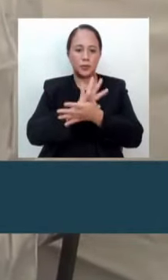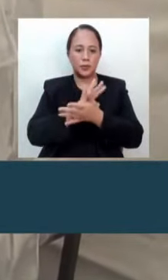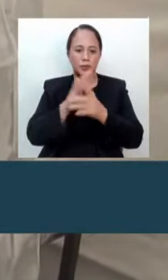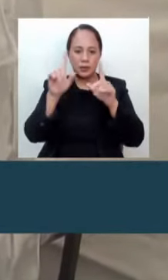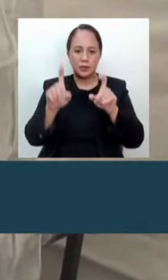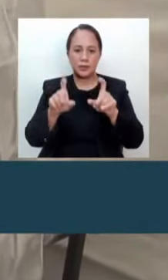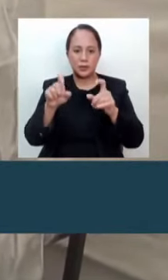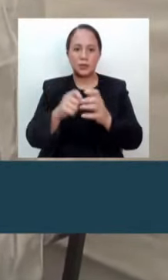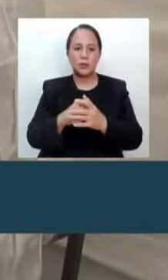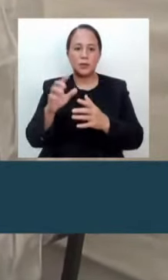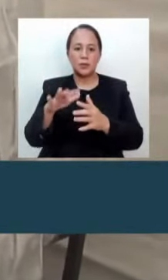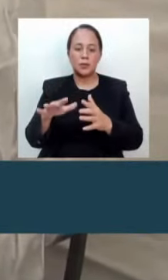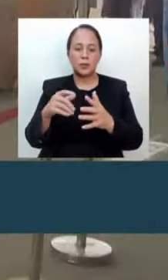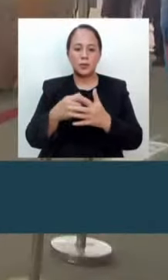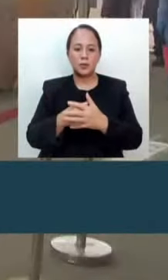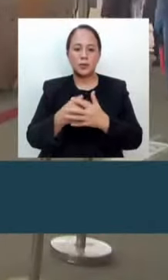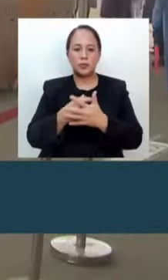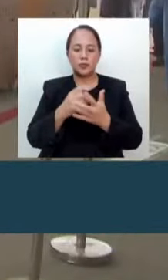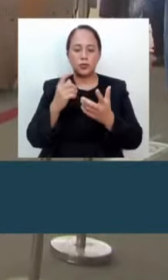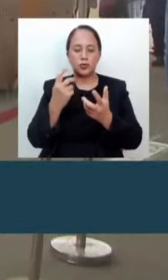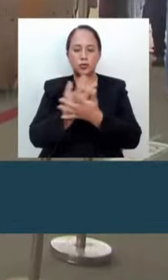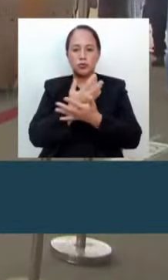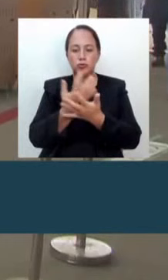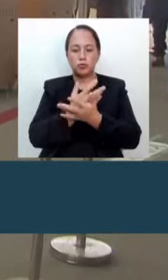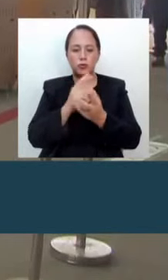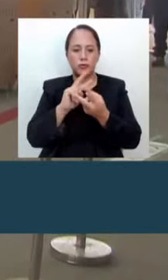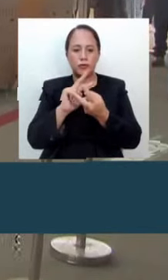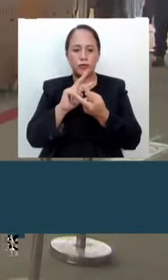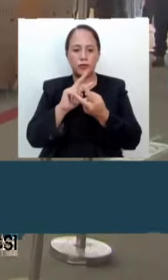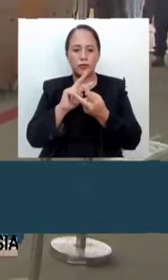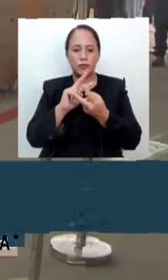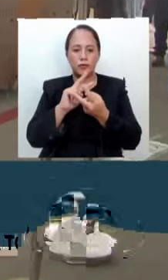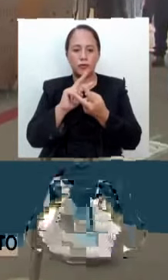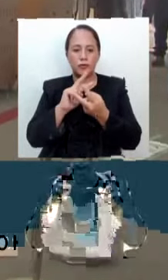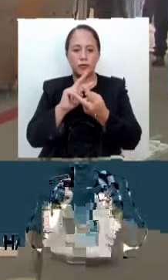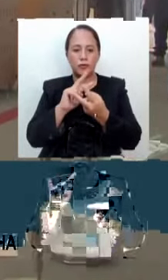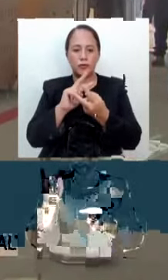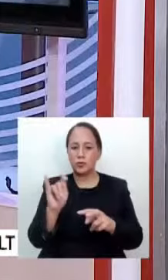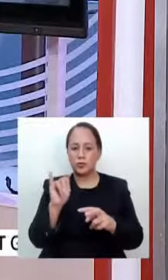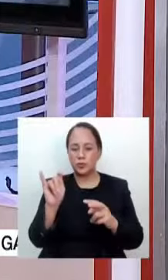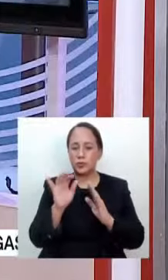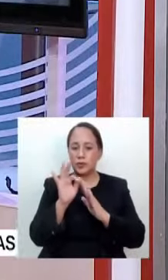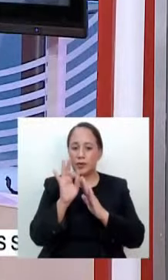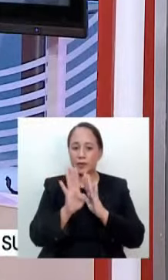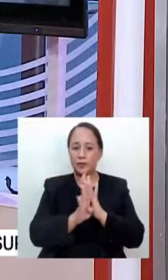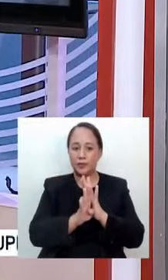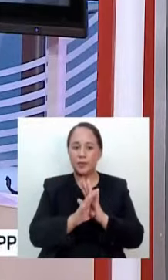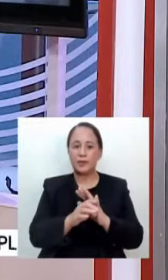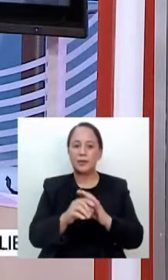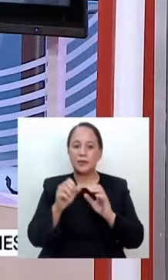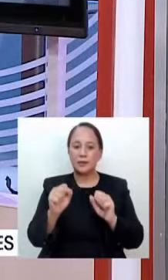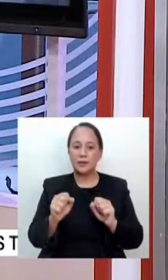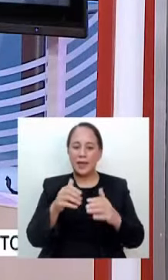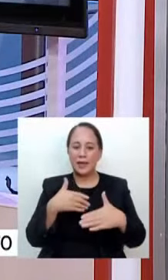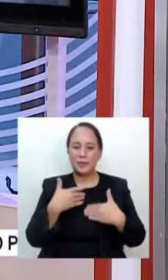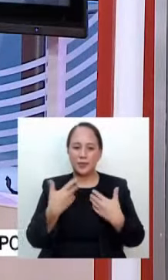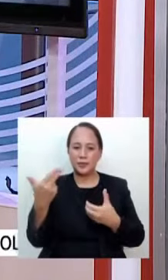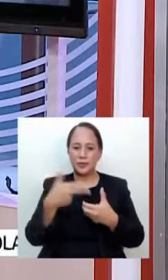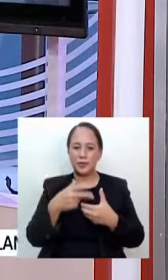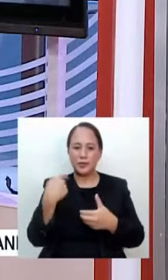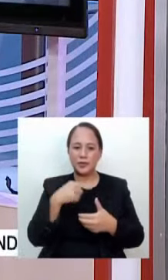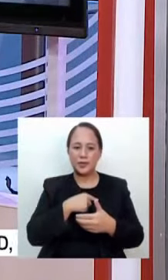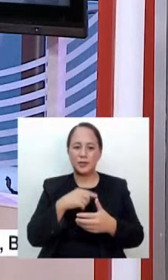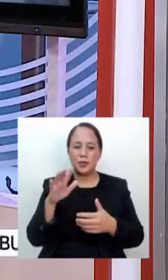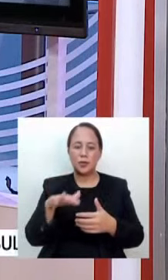testing amid the emergence of new variants. For joining us, for those of you watching us on YouTube and on Facebook, glad you could join us today.